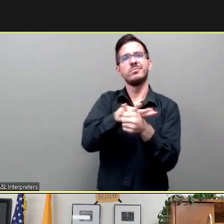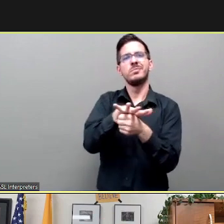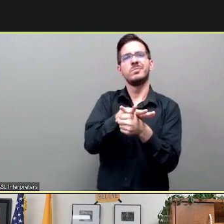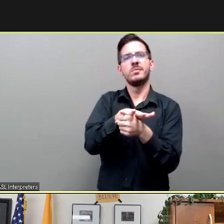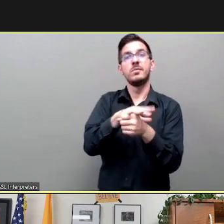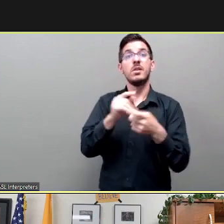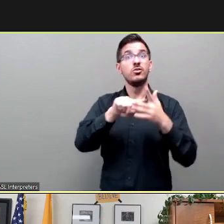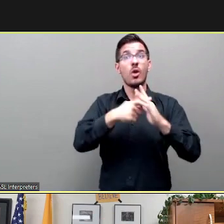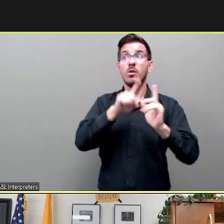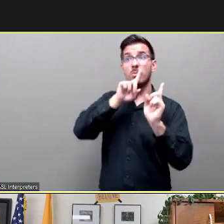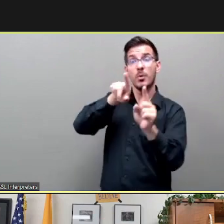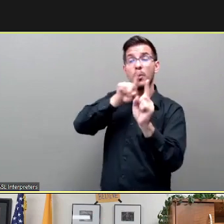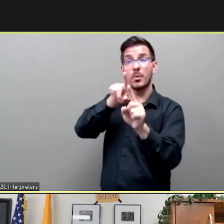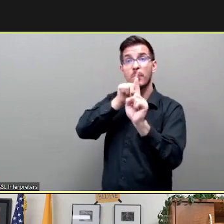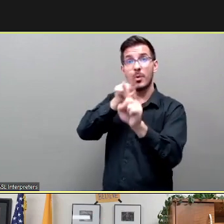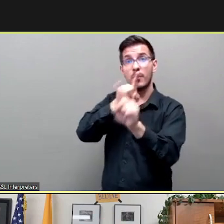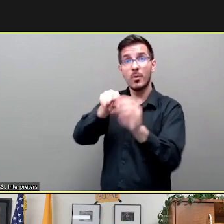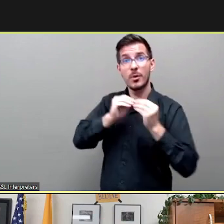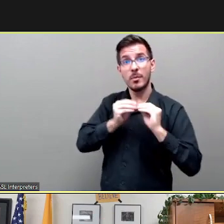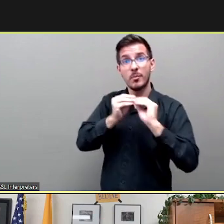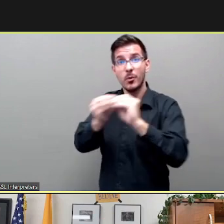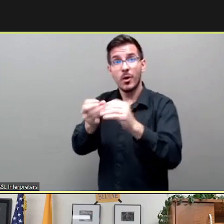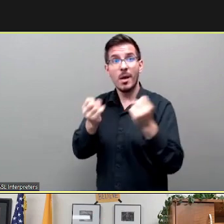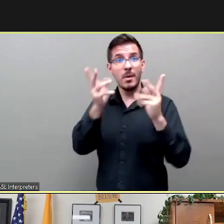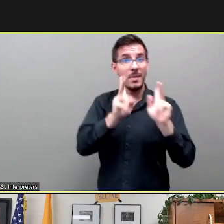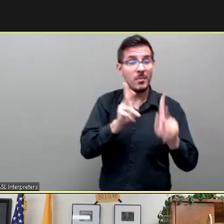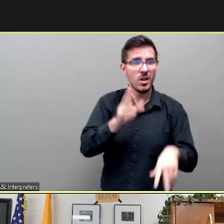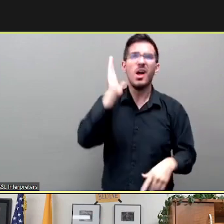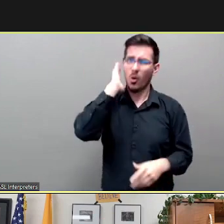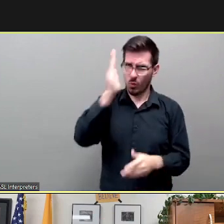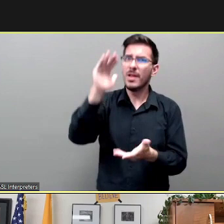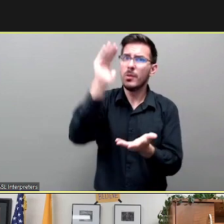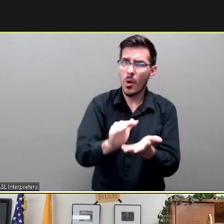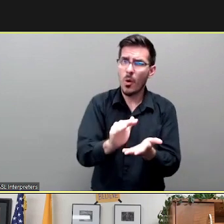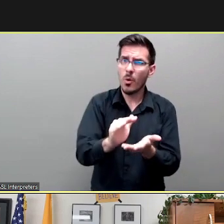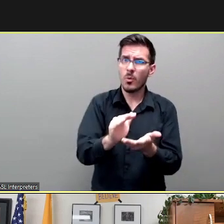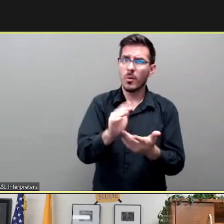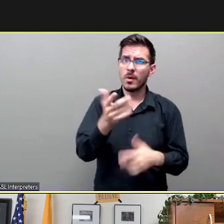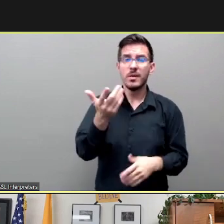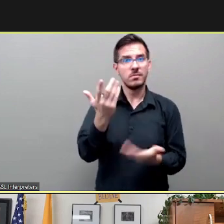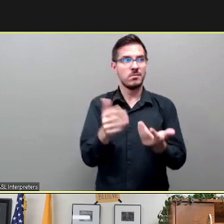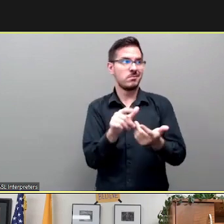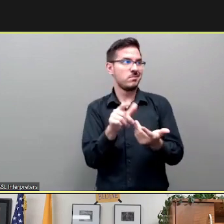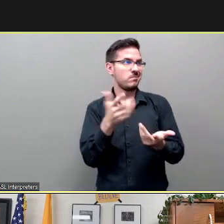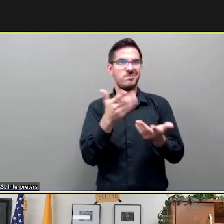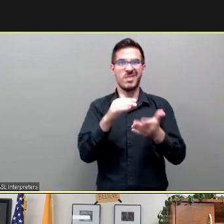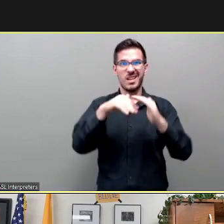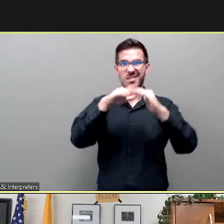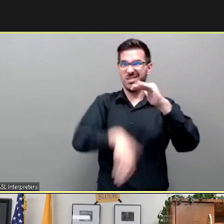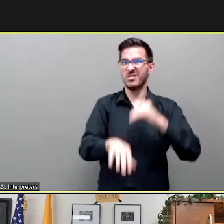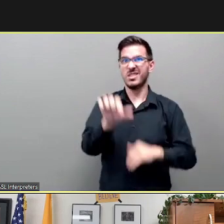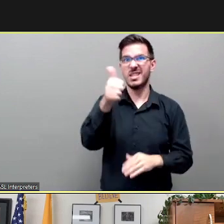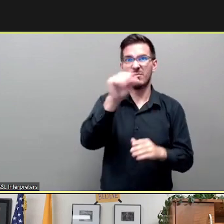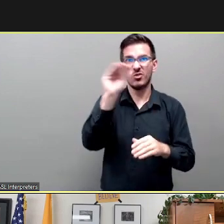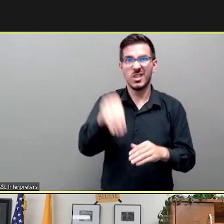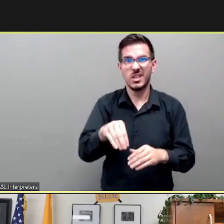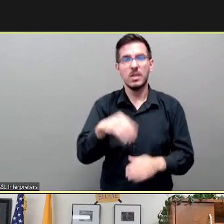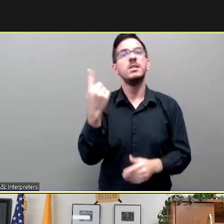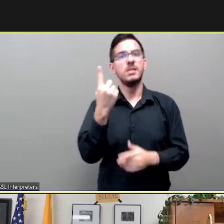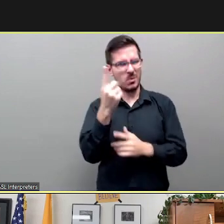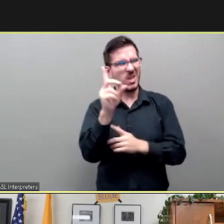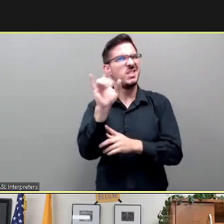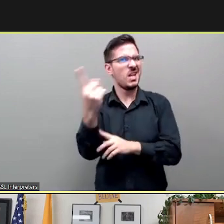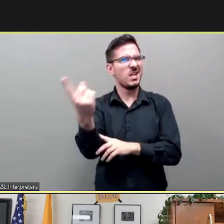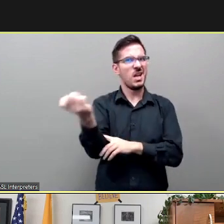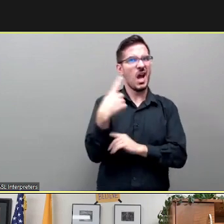up to date soon, it's going to be very low. It will probably be lower than 10%. Someone asked the question, well, is the